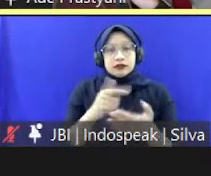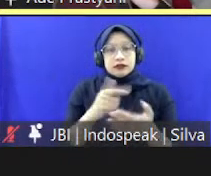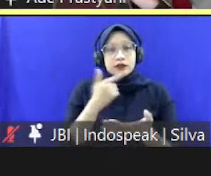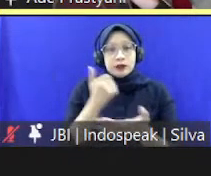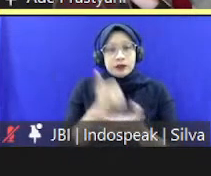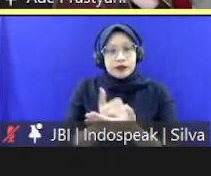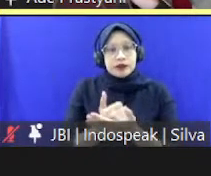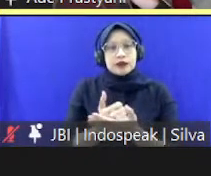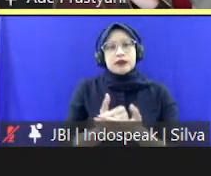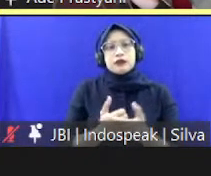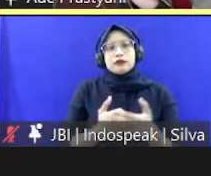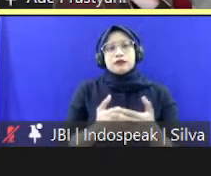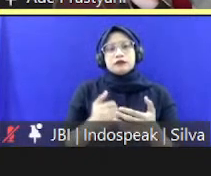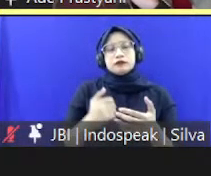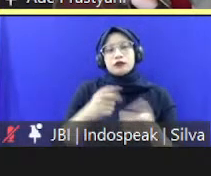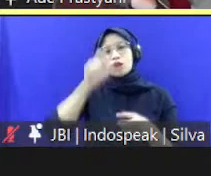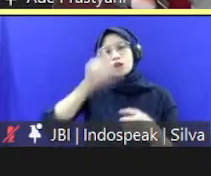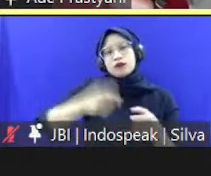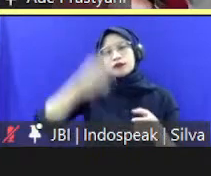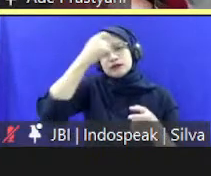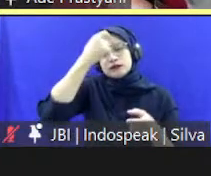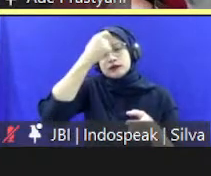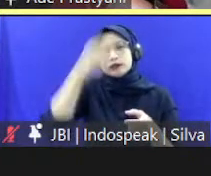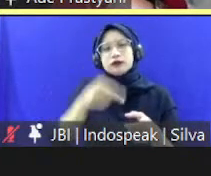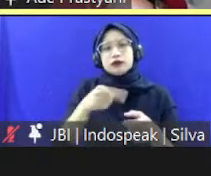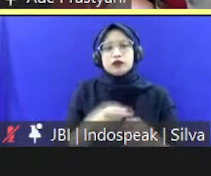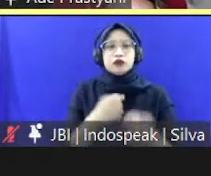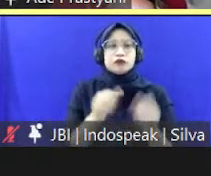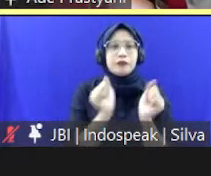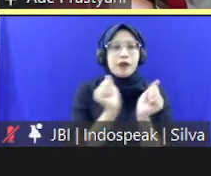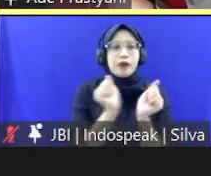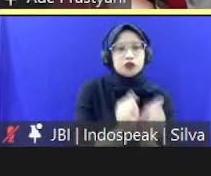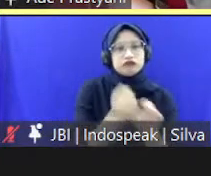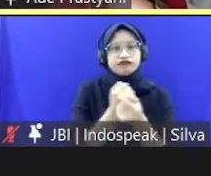sustainability of the patient's release from Pasung. Slide.